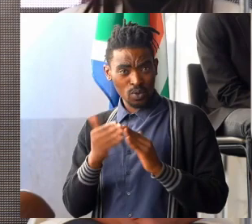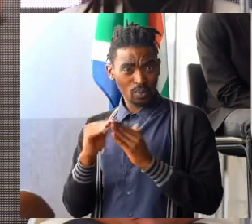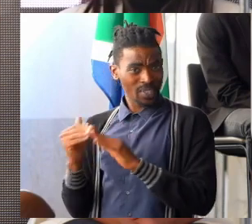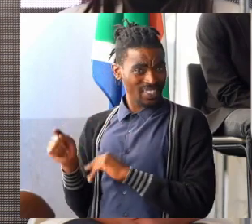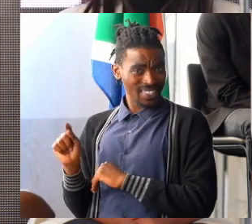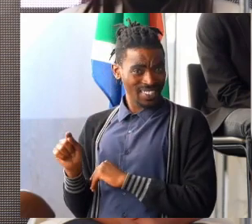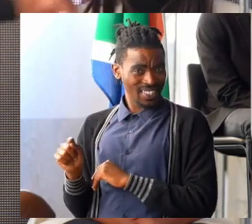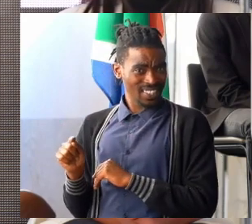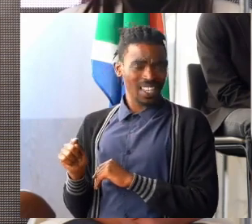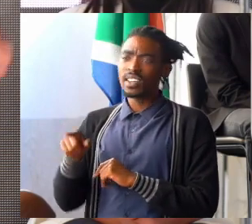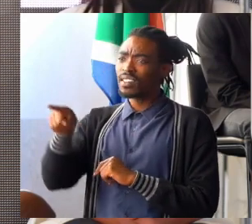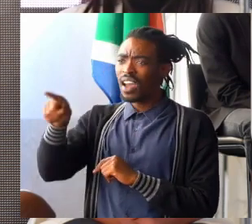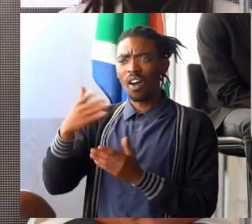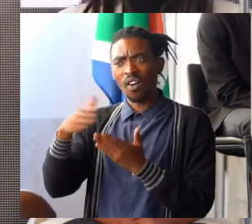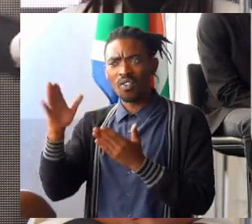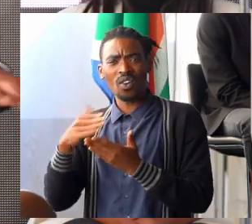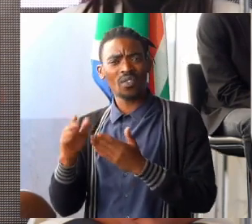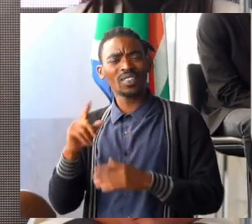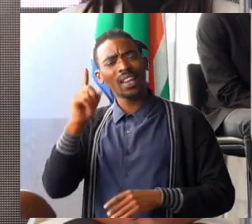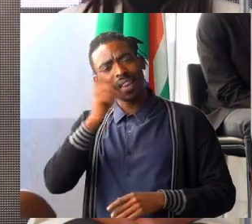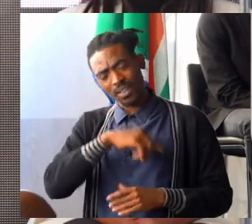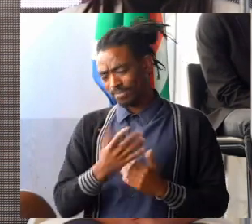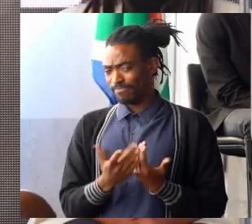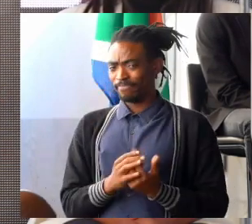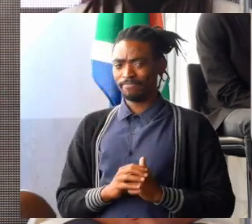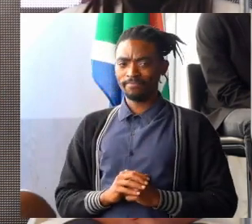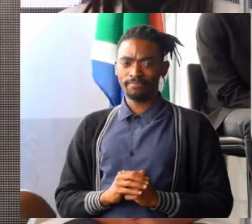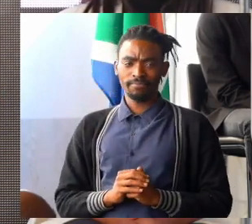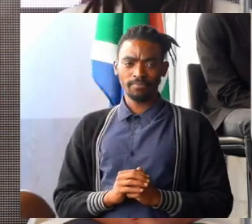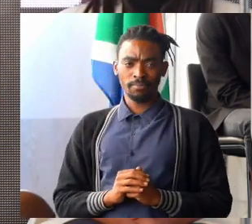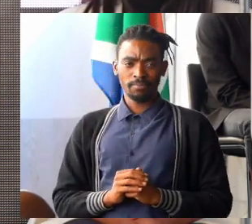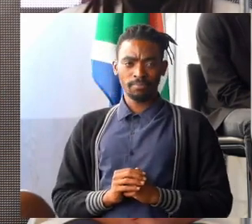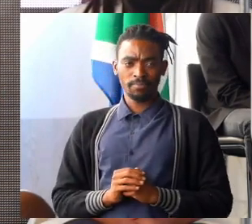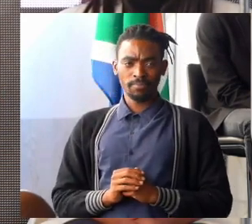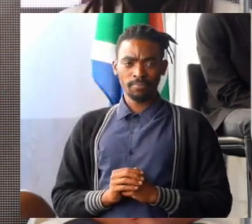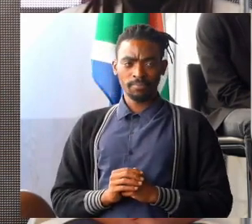rid of those ones, everything will be better. It's a lie.